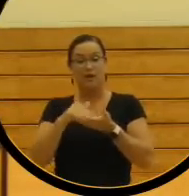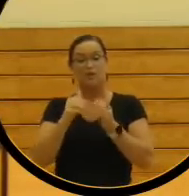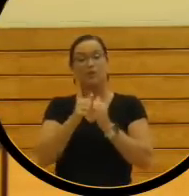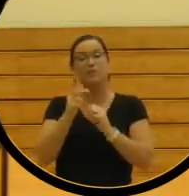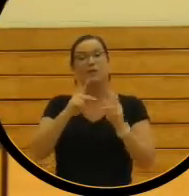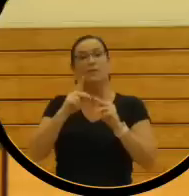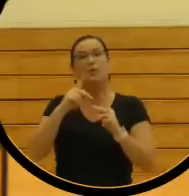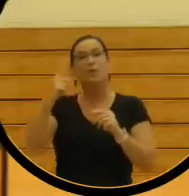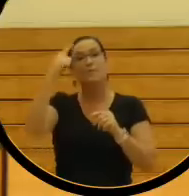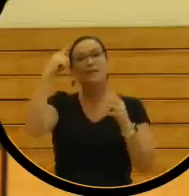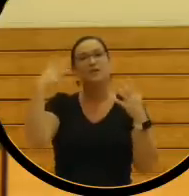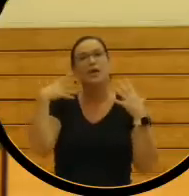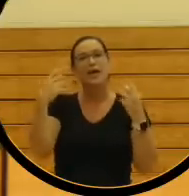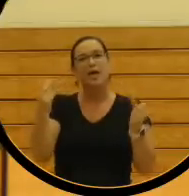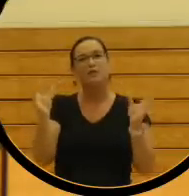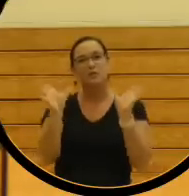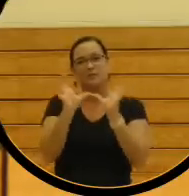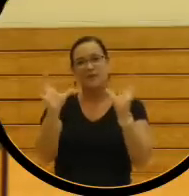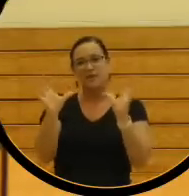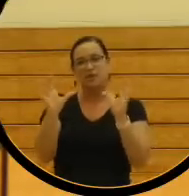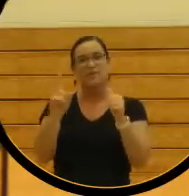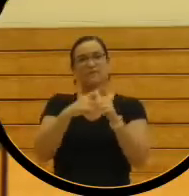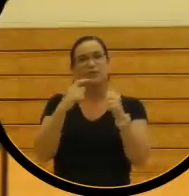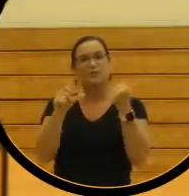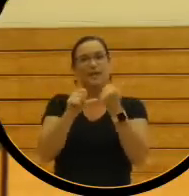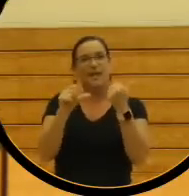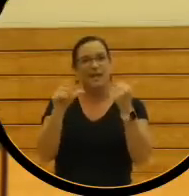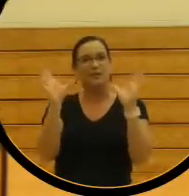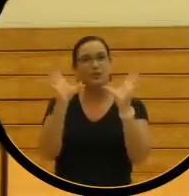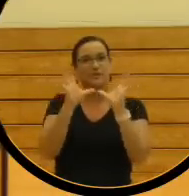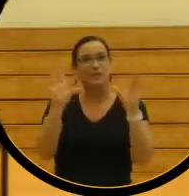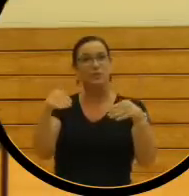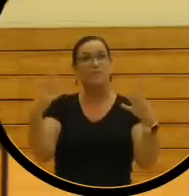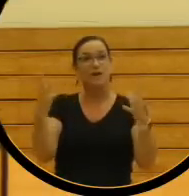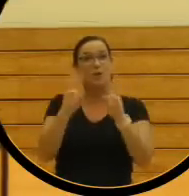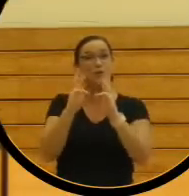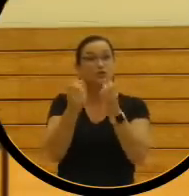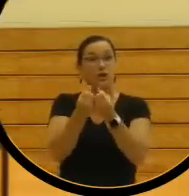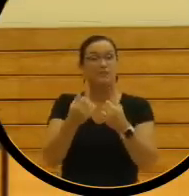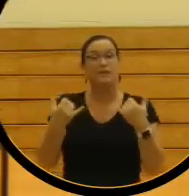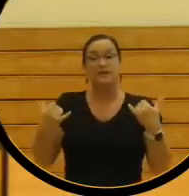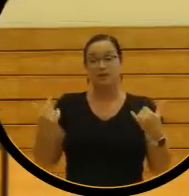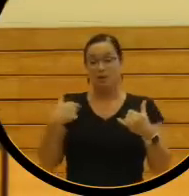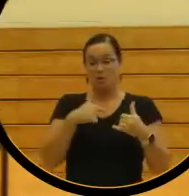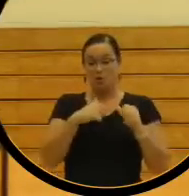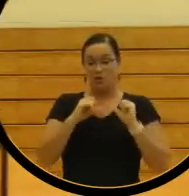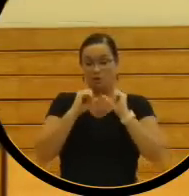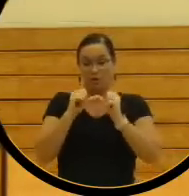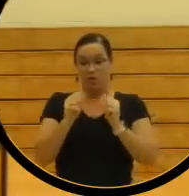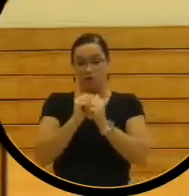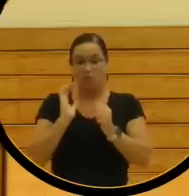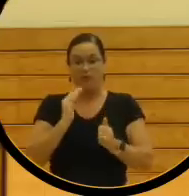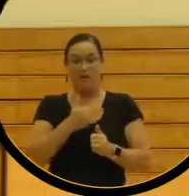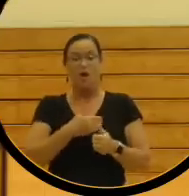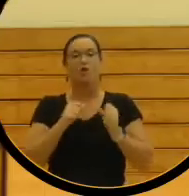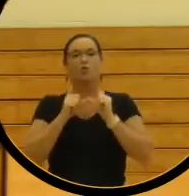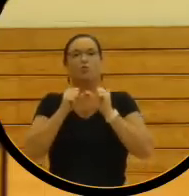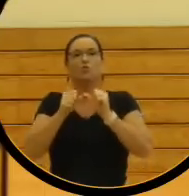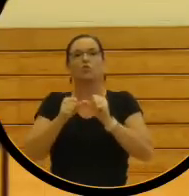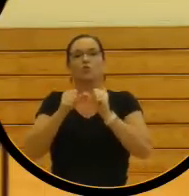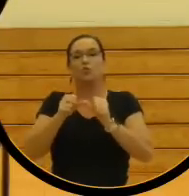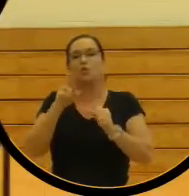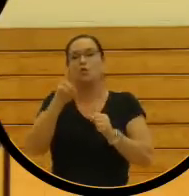mental health first aid and then provided those workshops. And now continuing on with our resilience